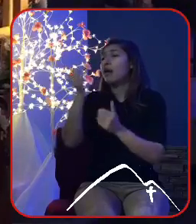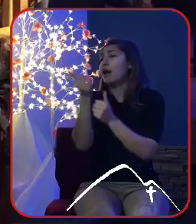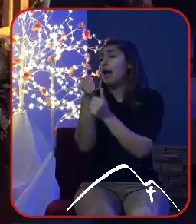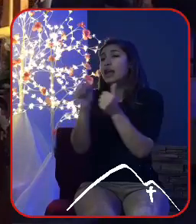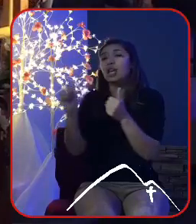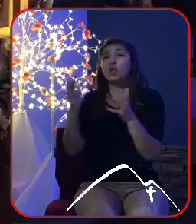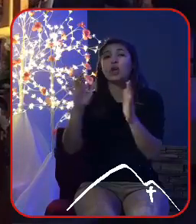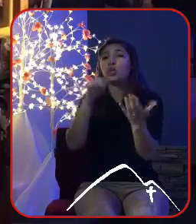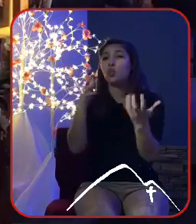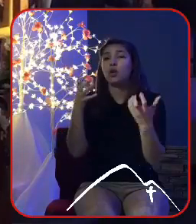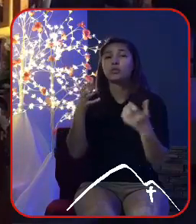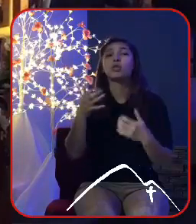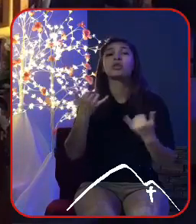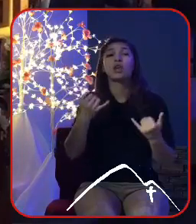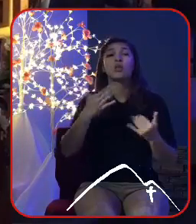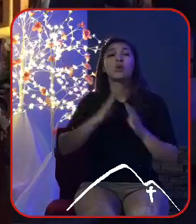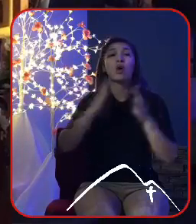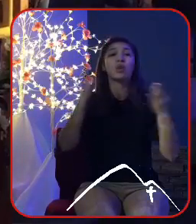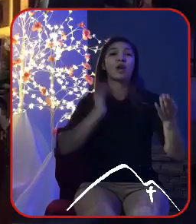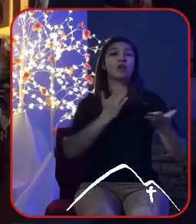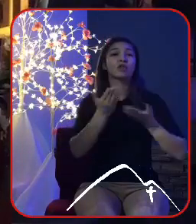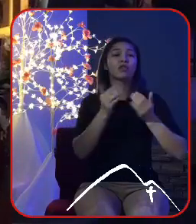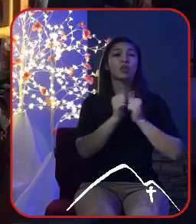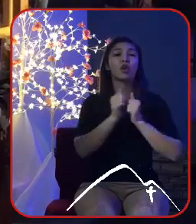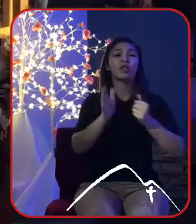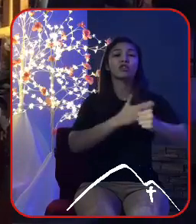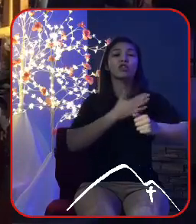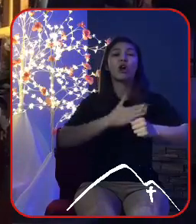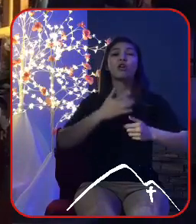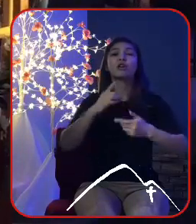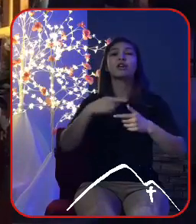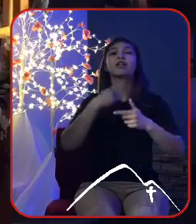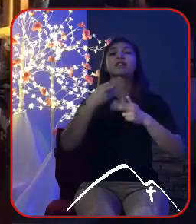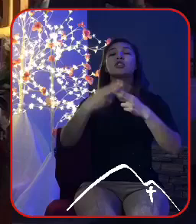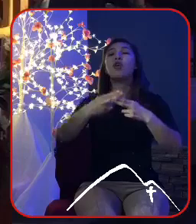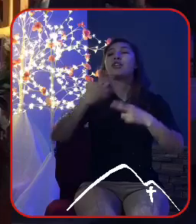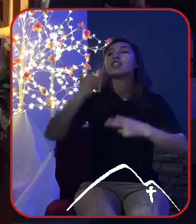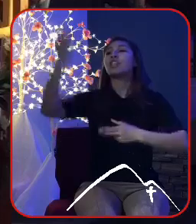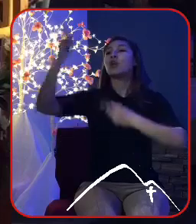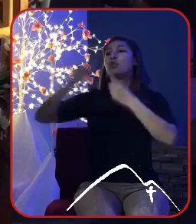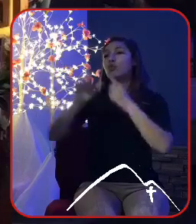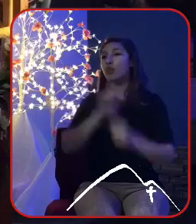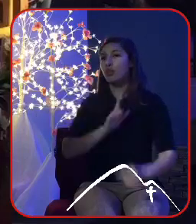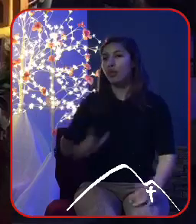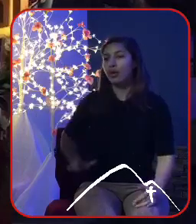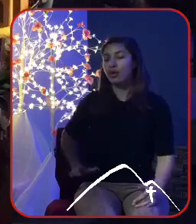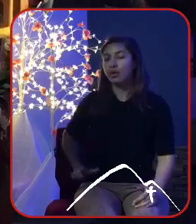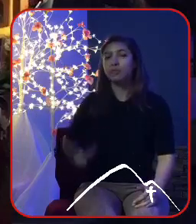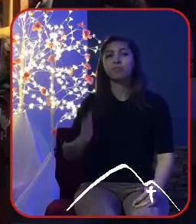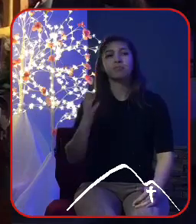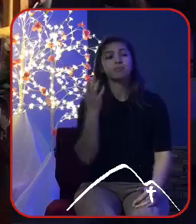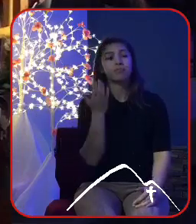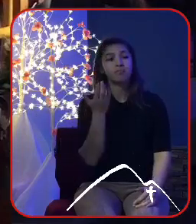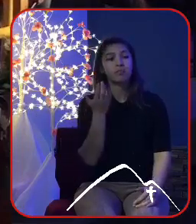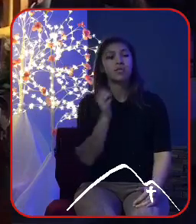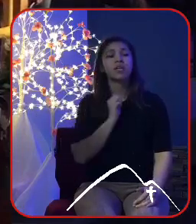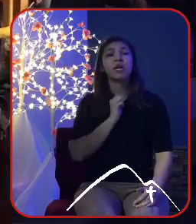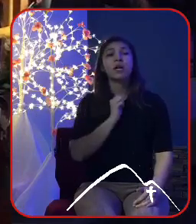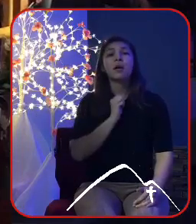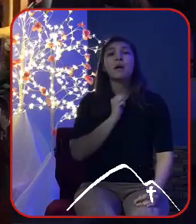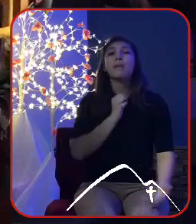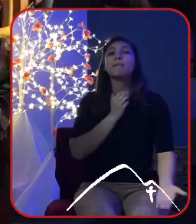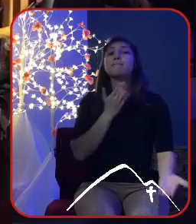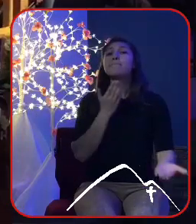going to open our service with a song called Shout to the Lord. That is not quite the same lyrics as maybe